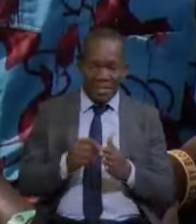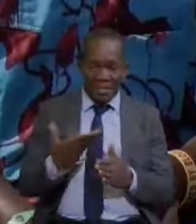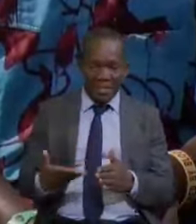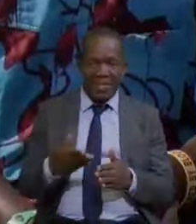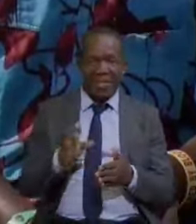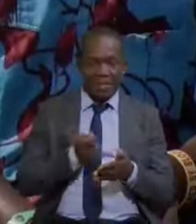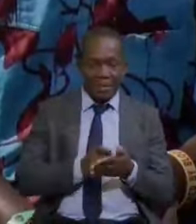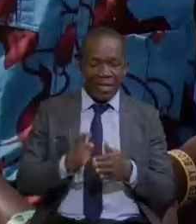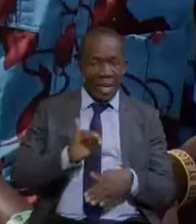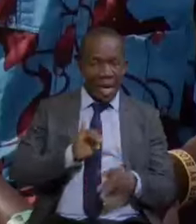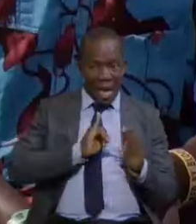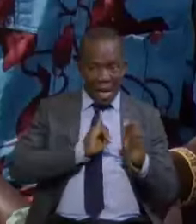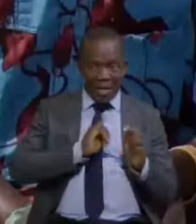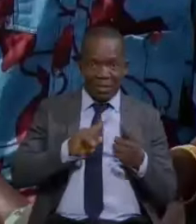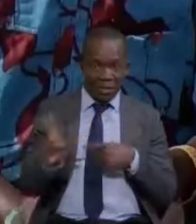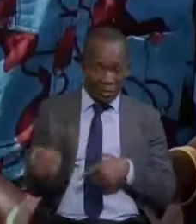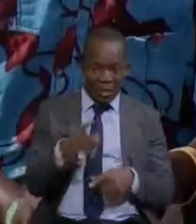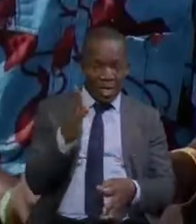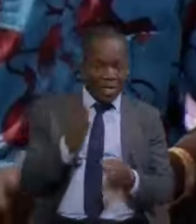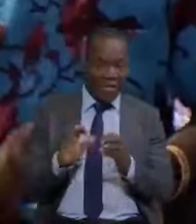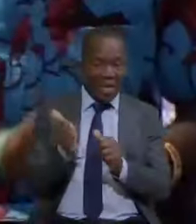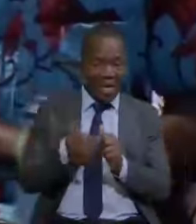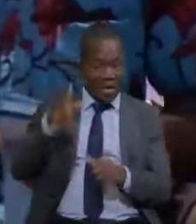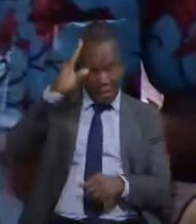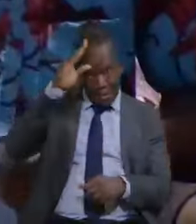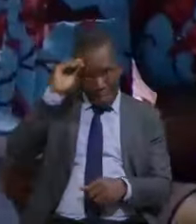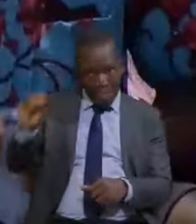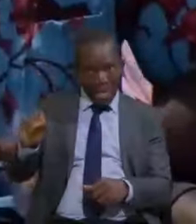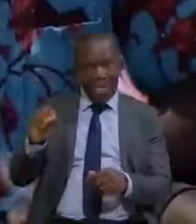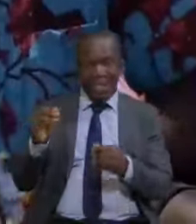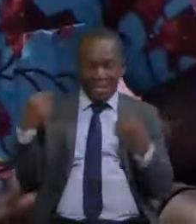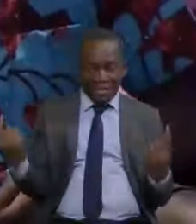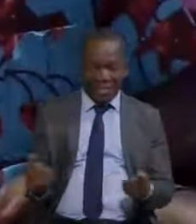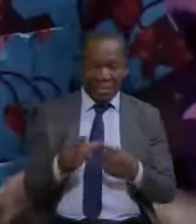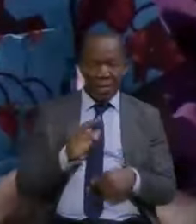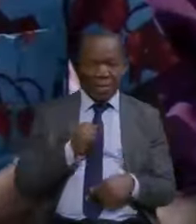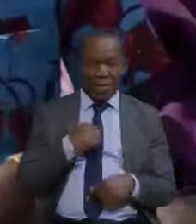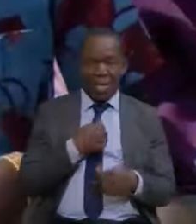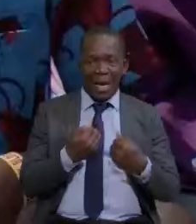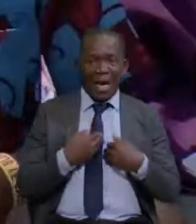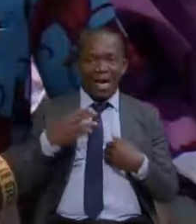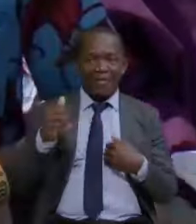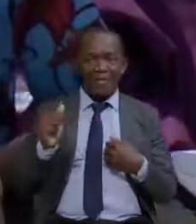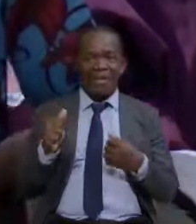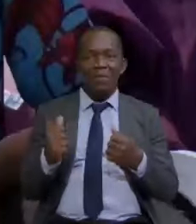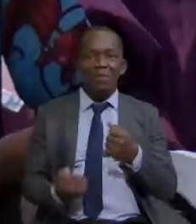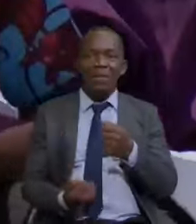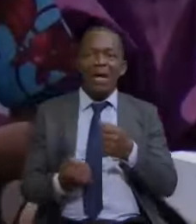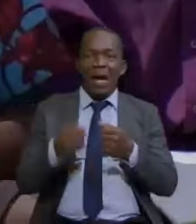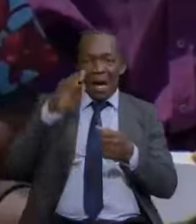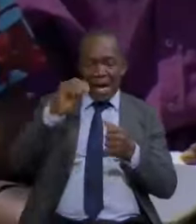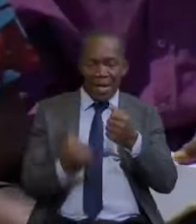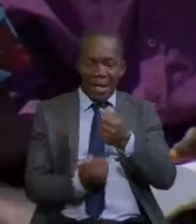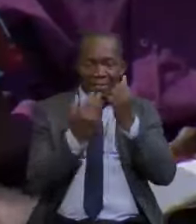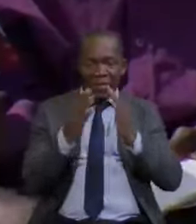man sin, we have an advocate with the Father, Jesus Christ